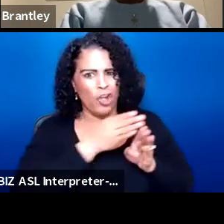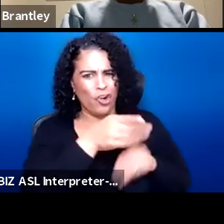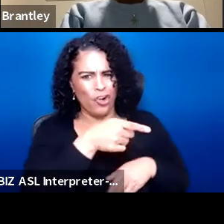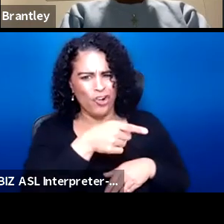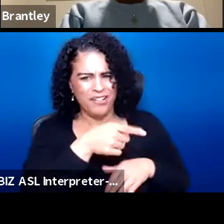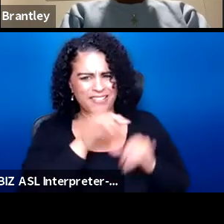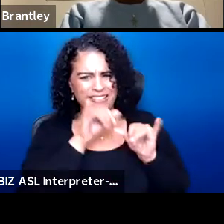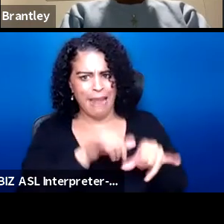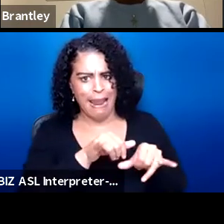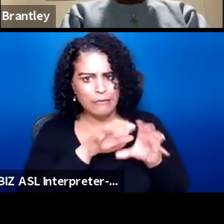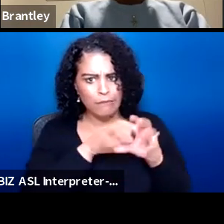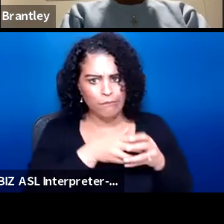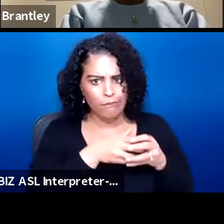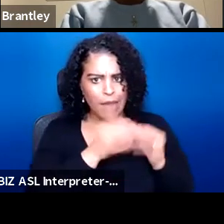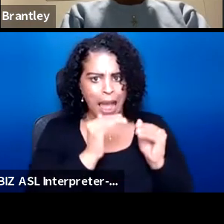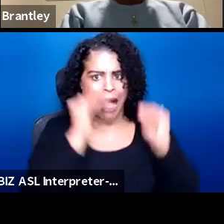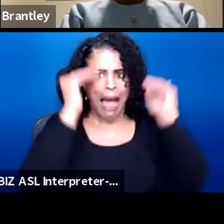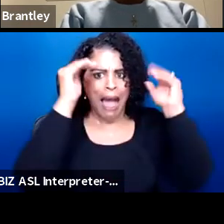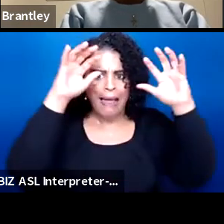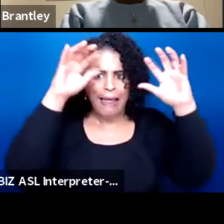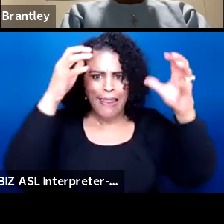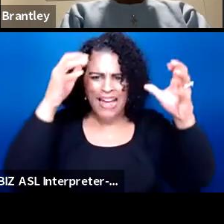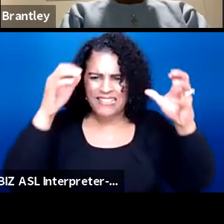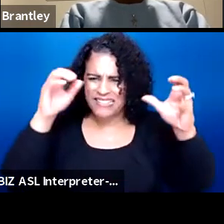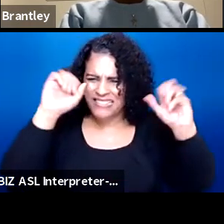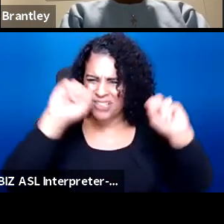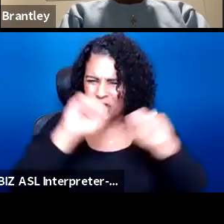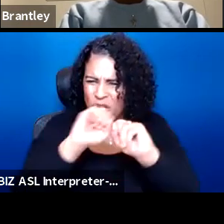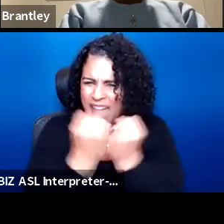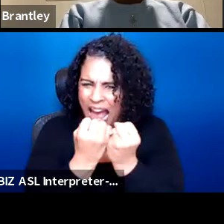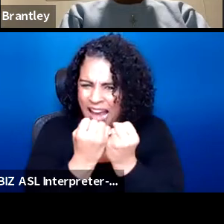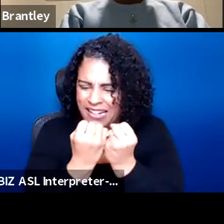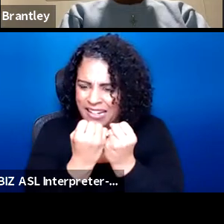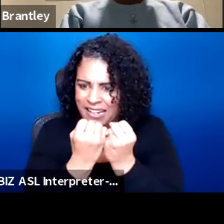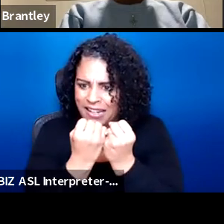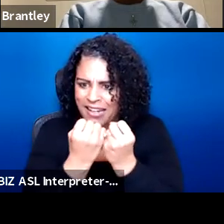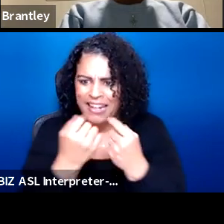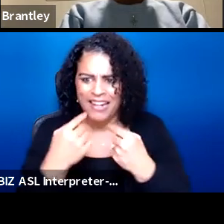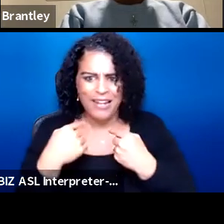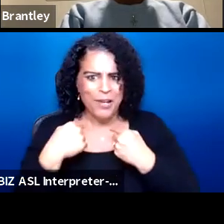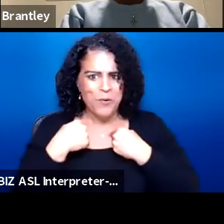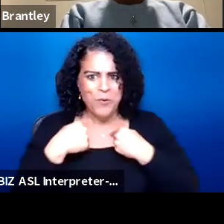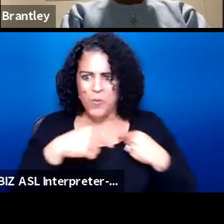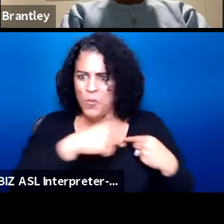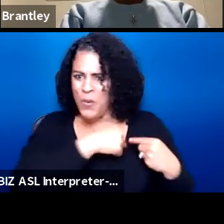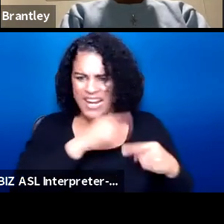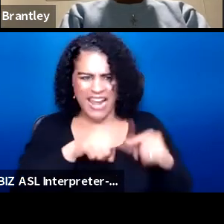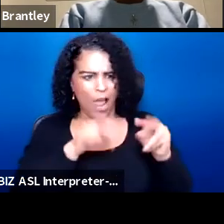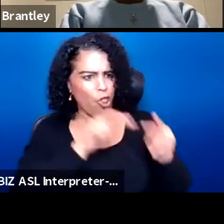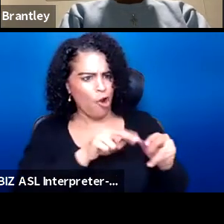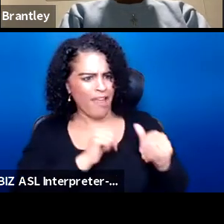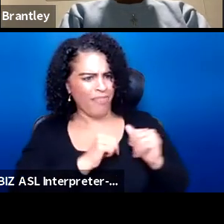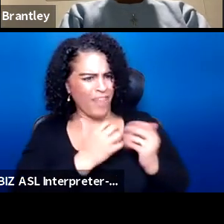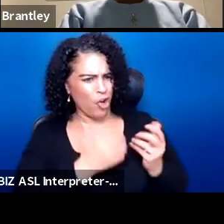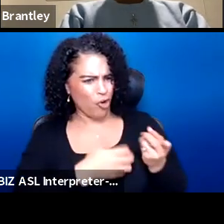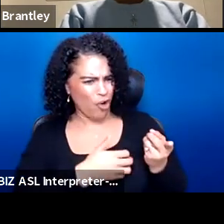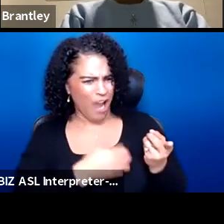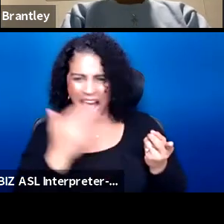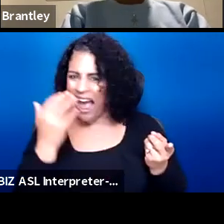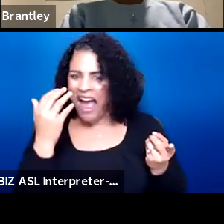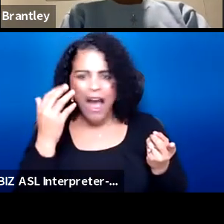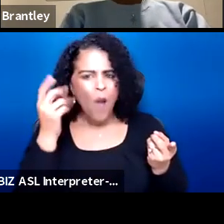in this high class society. So it's not even like, at the end of the day, we can't even look on the theater and be like, I wonder why we're not getting that